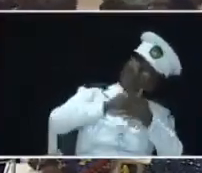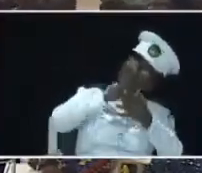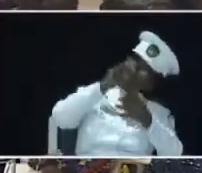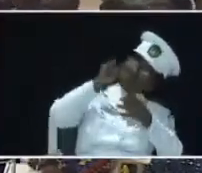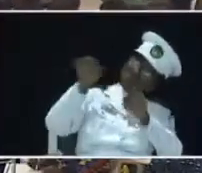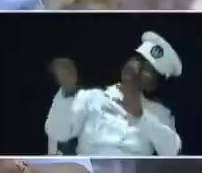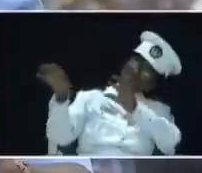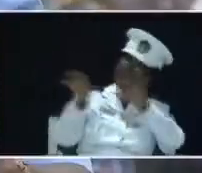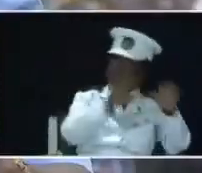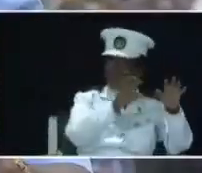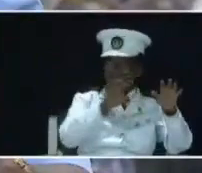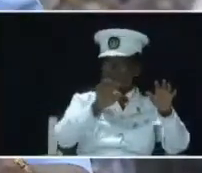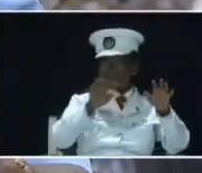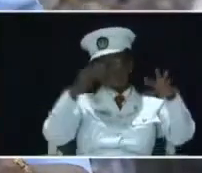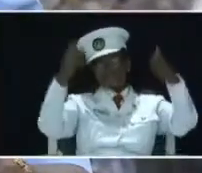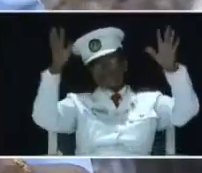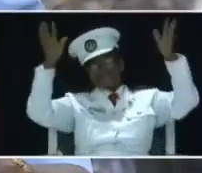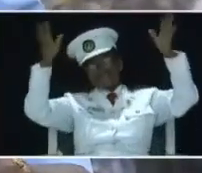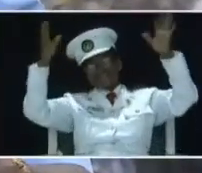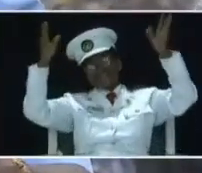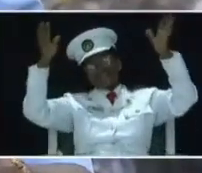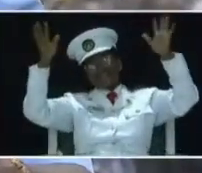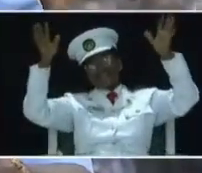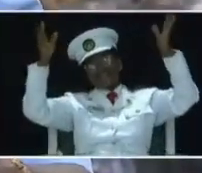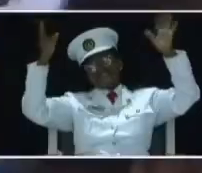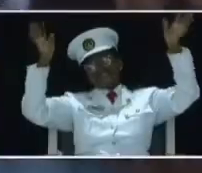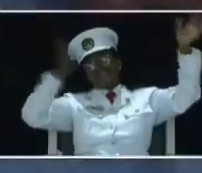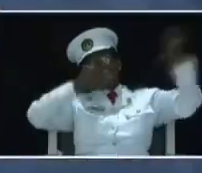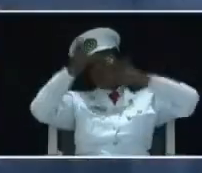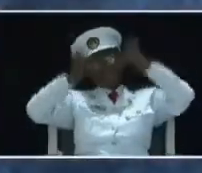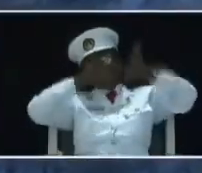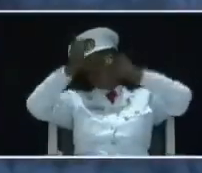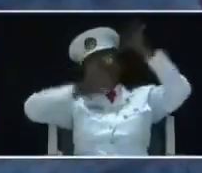Oh, come on. Shout hallelujah.